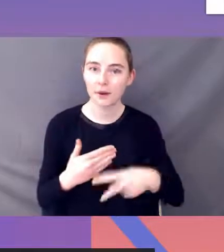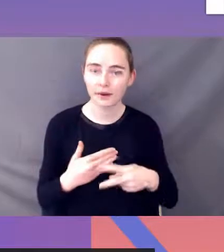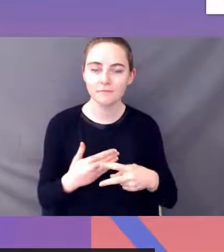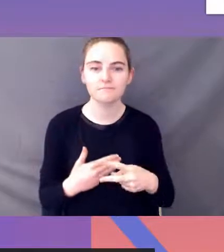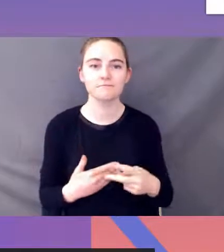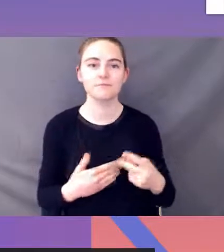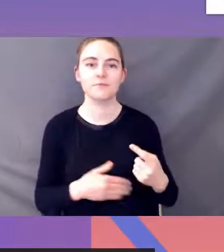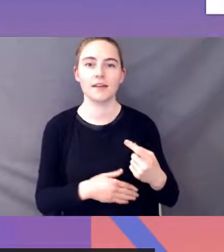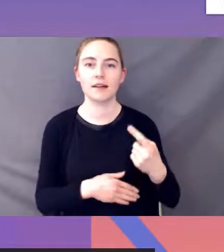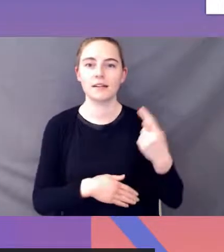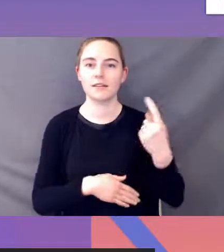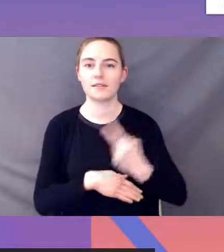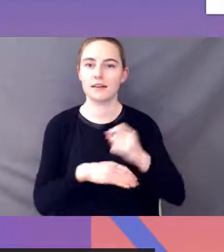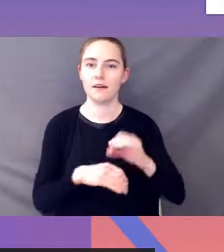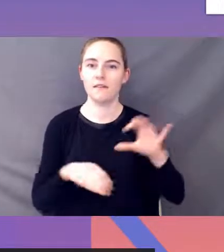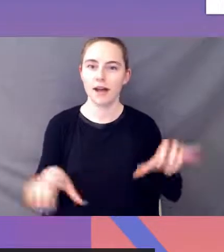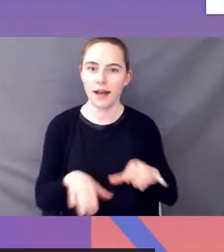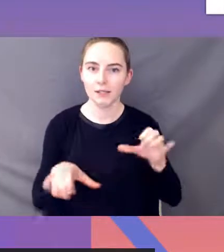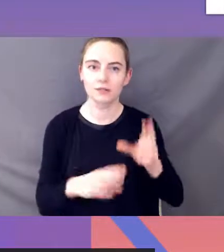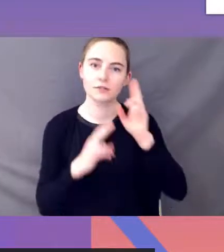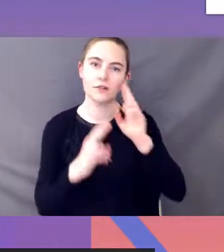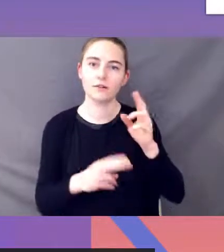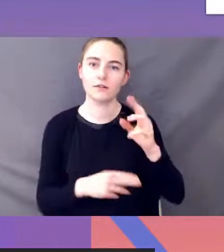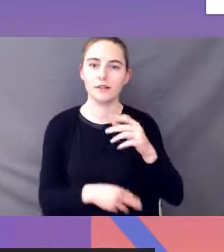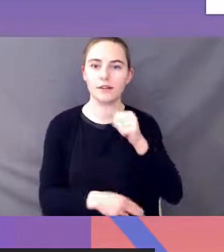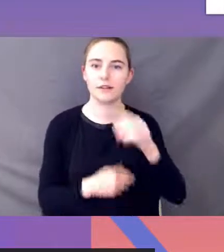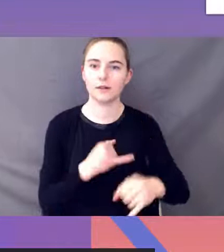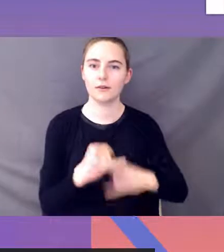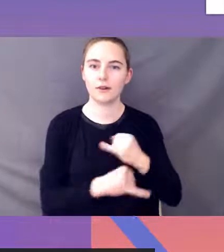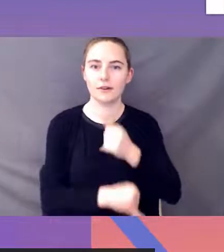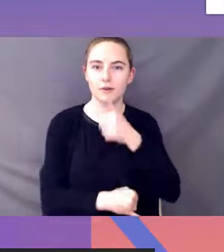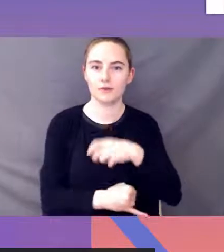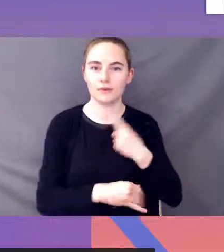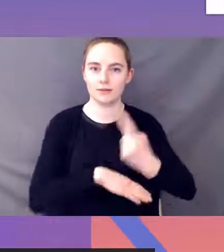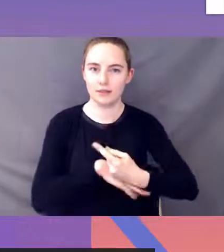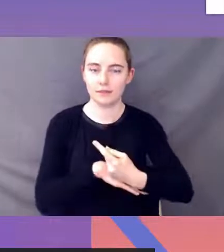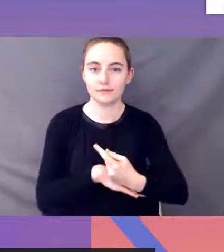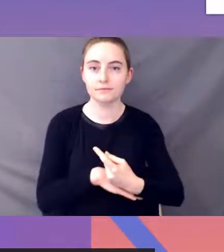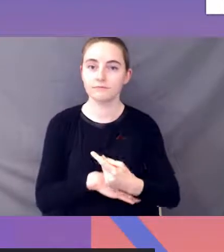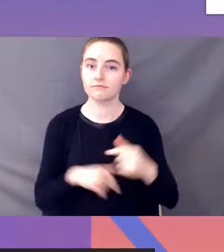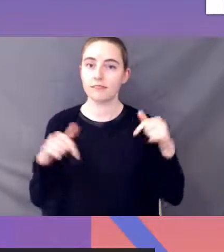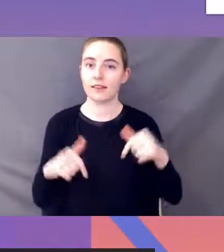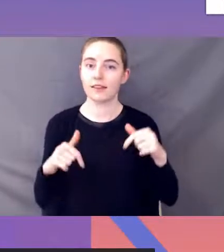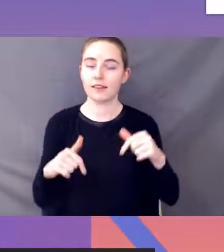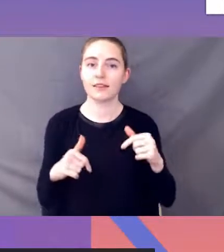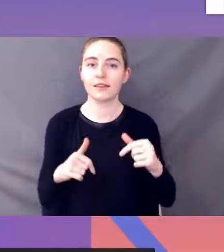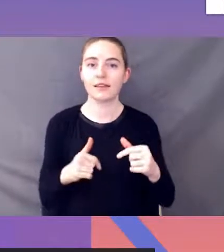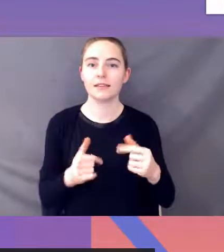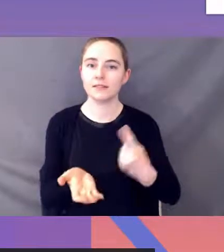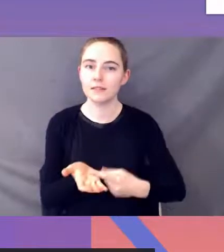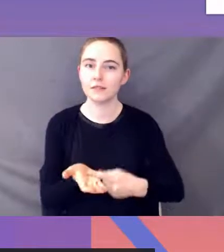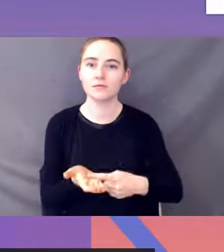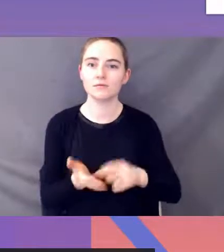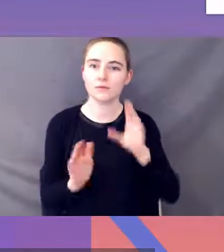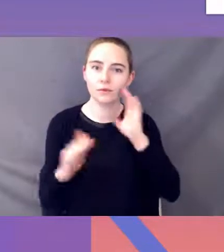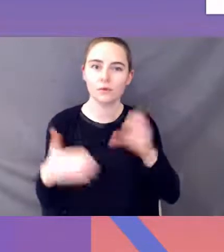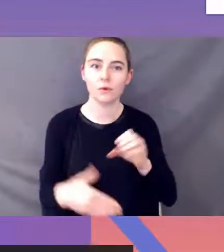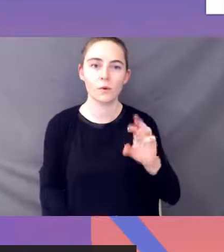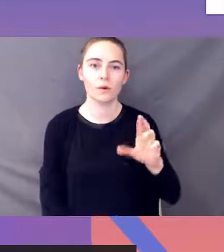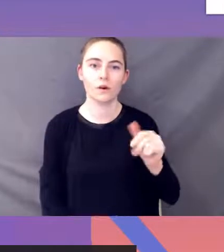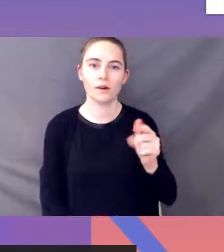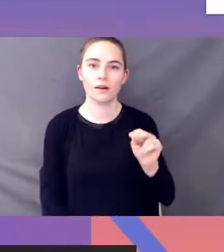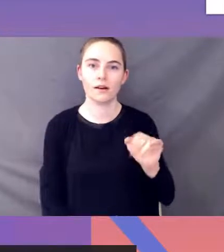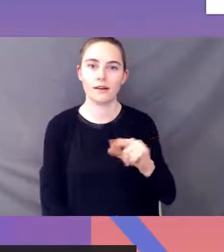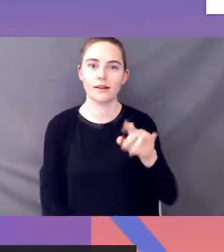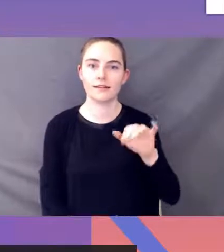of International Women's Day. We're excited to host our panel, Queer Women Organize Right Now, followed by a coffee hour with me at 3:30 p.m., and